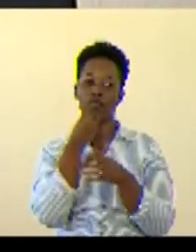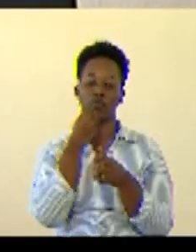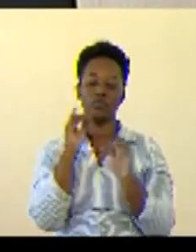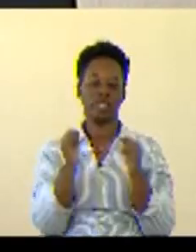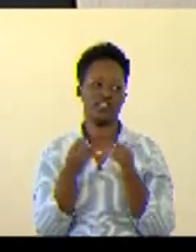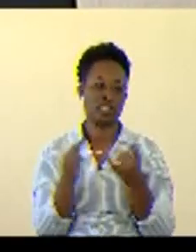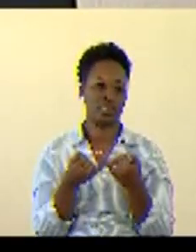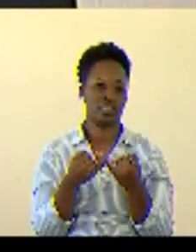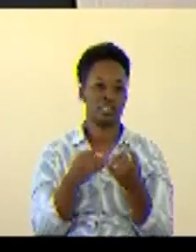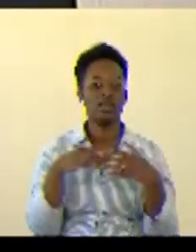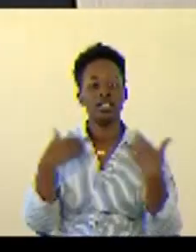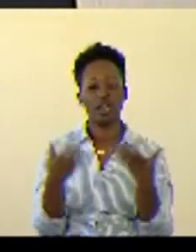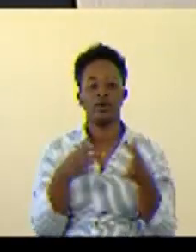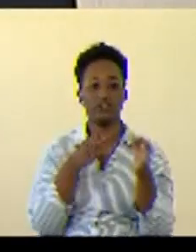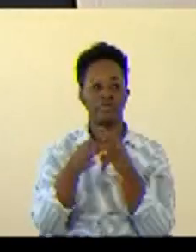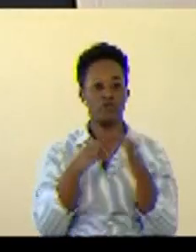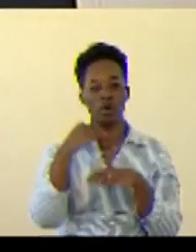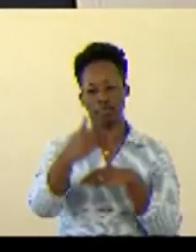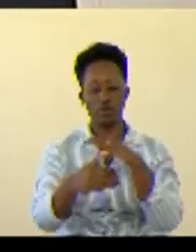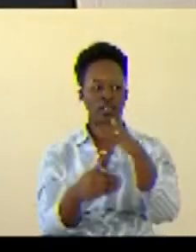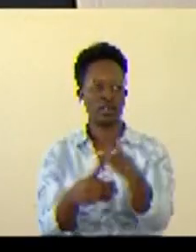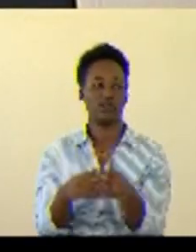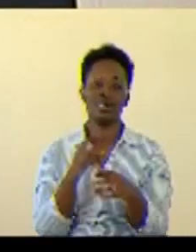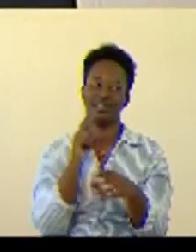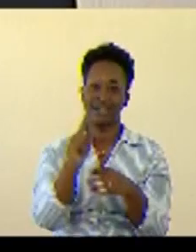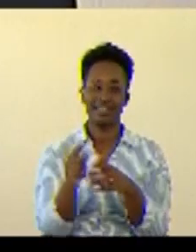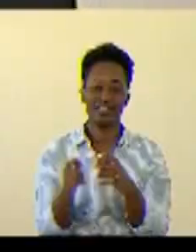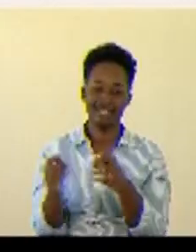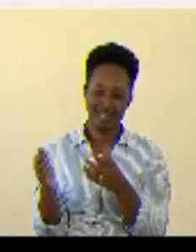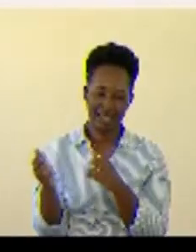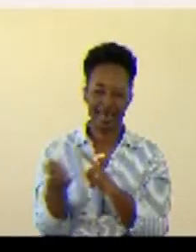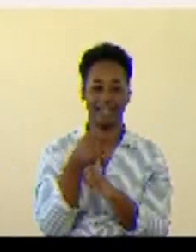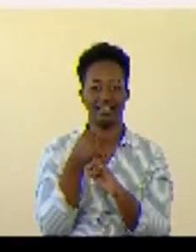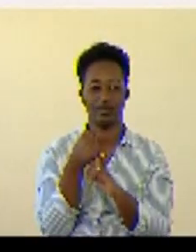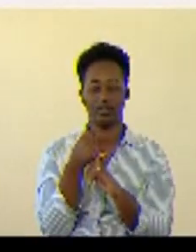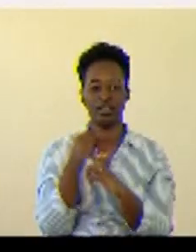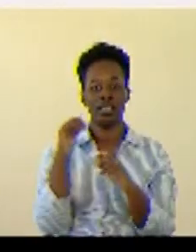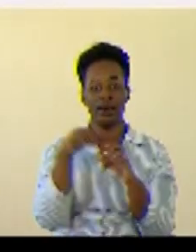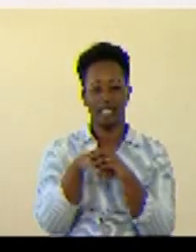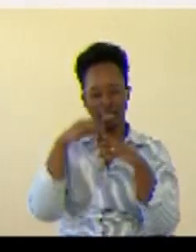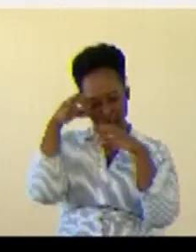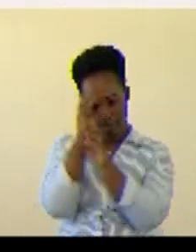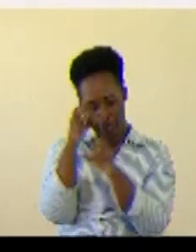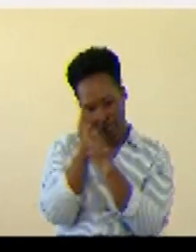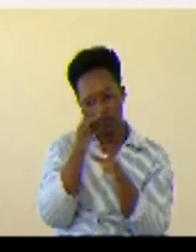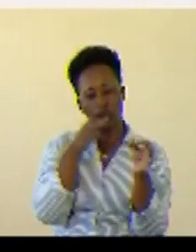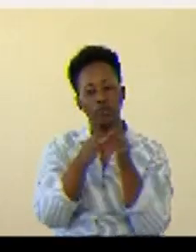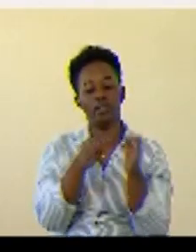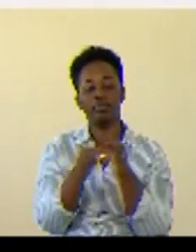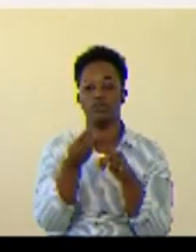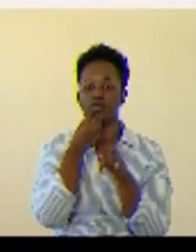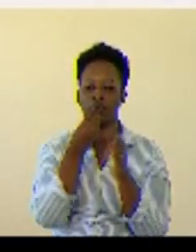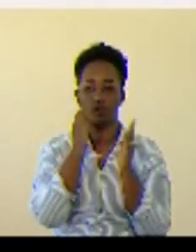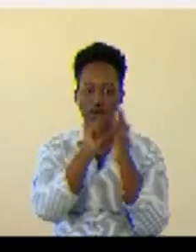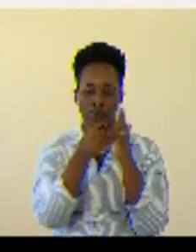Or the definition is the process that is carried out in laboratory to determine the food